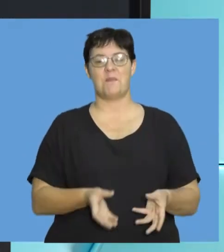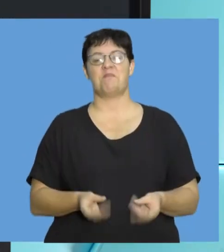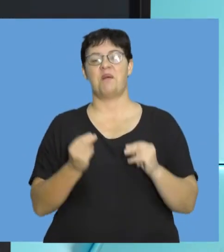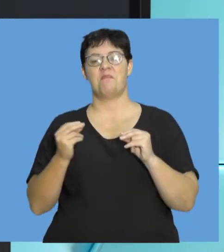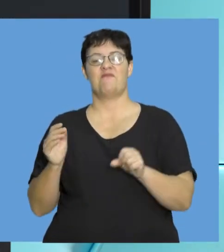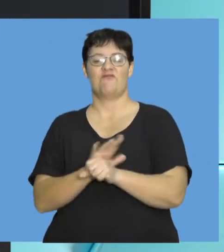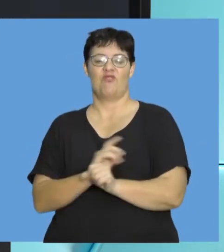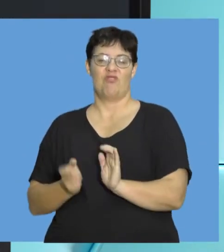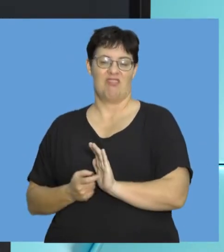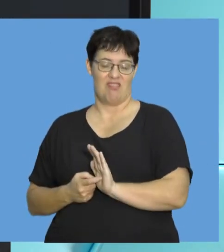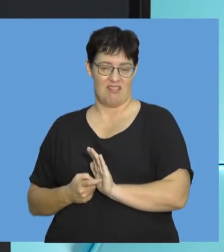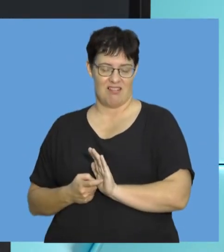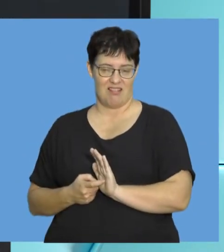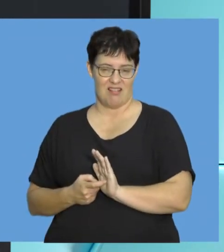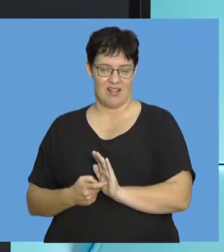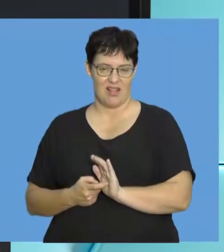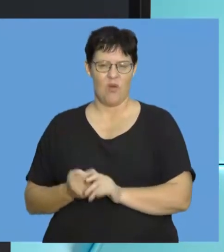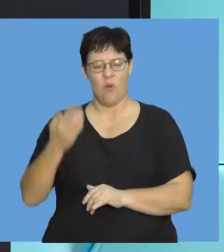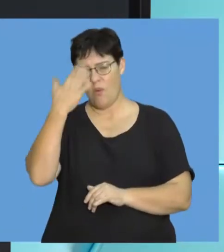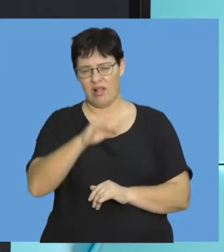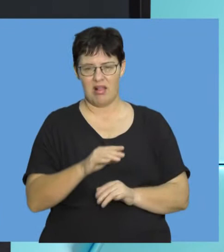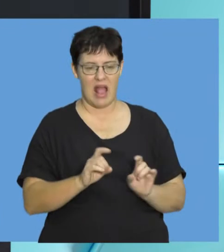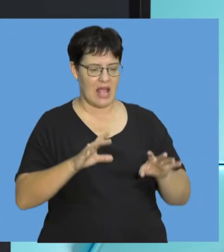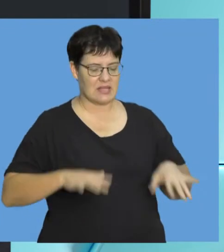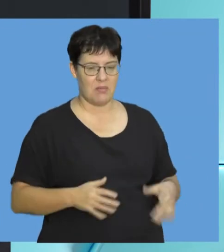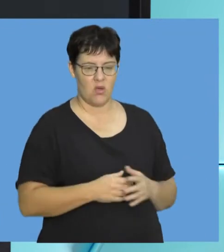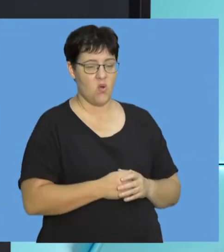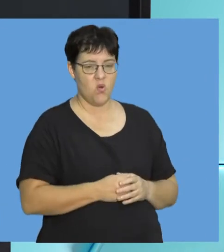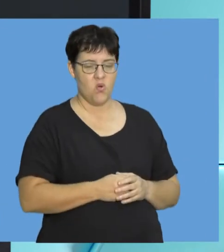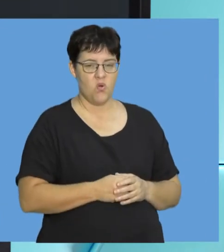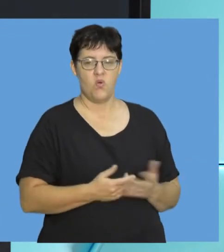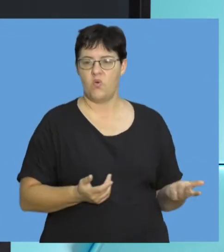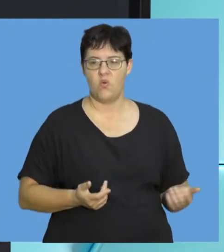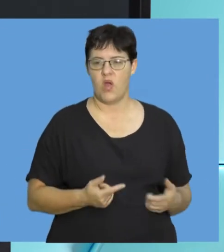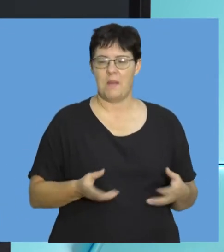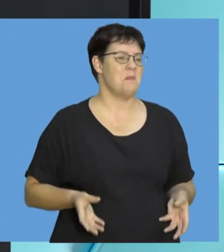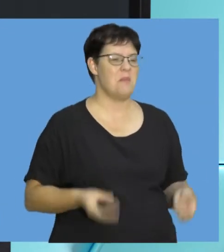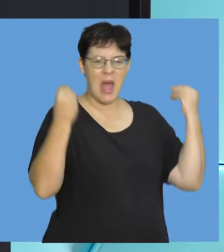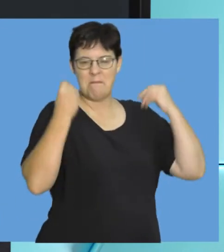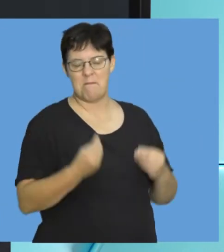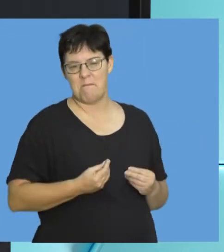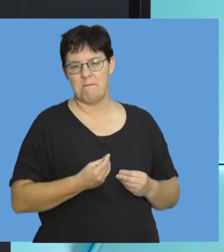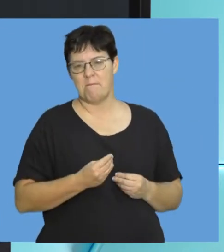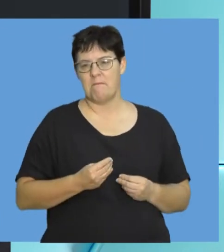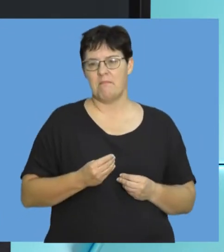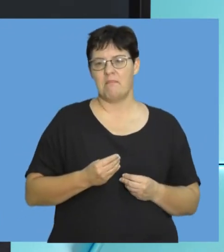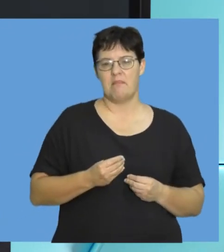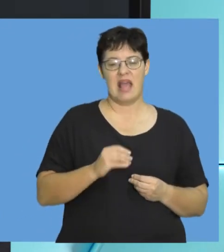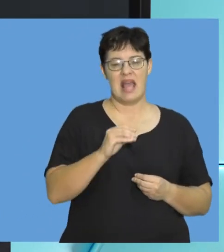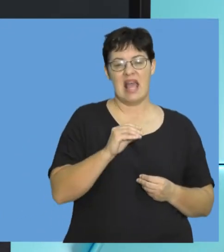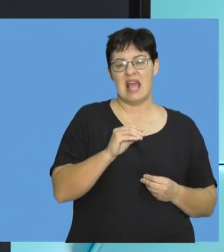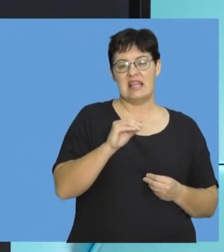mark, you're going to get these marks, right? You know these people that come out of the exam room and they say, hey, I got 50 out